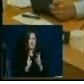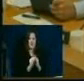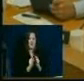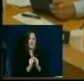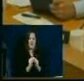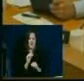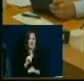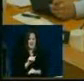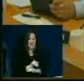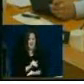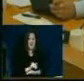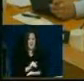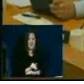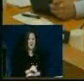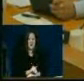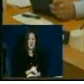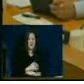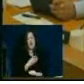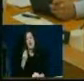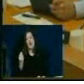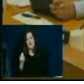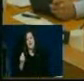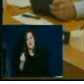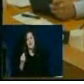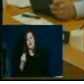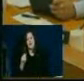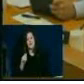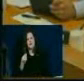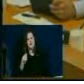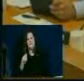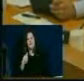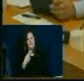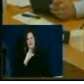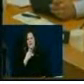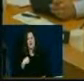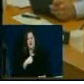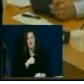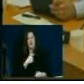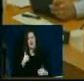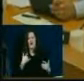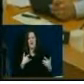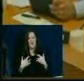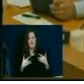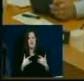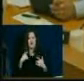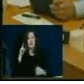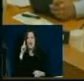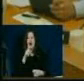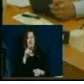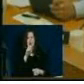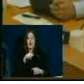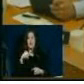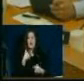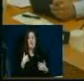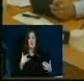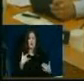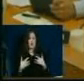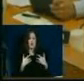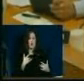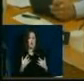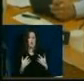meeting that night, and it said that we had concerns, and it was asked, do you have concerns?